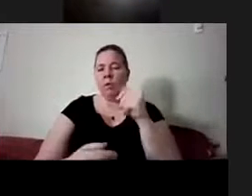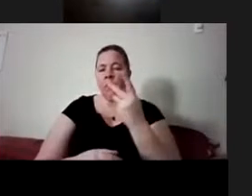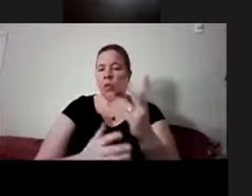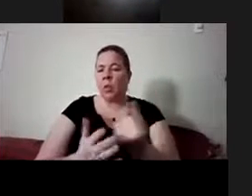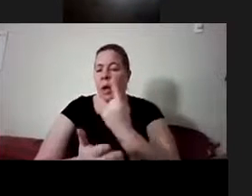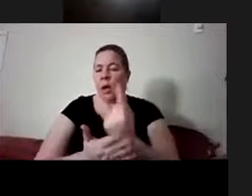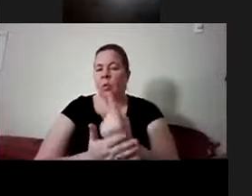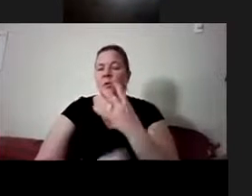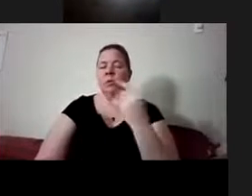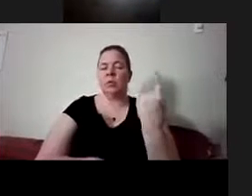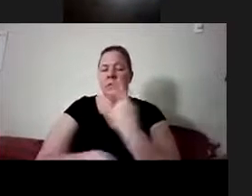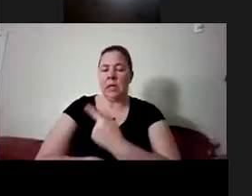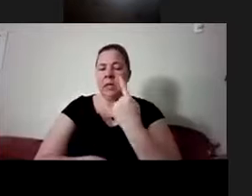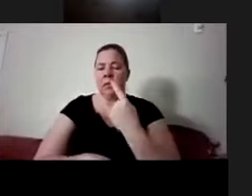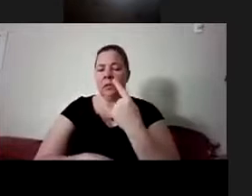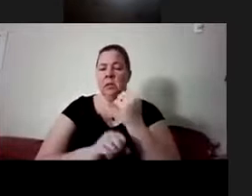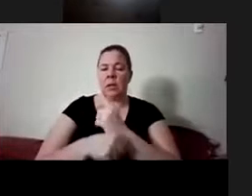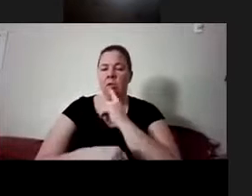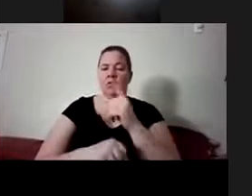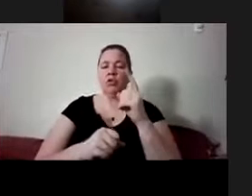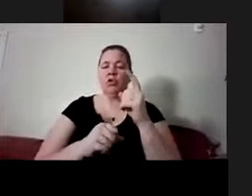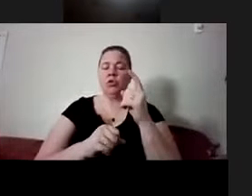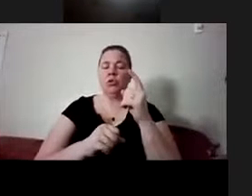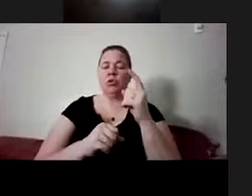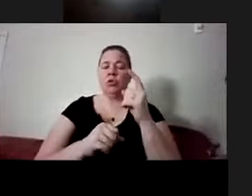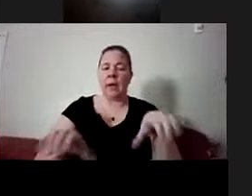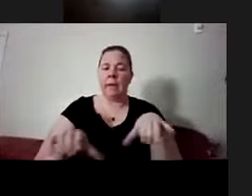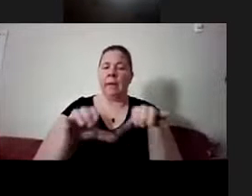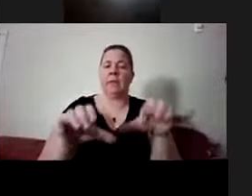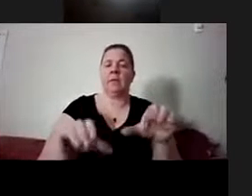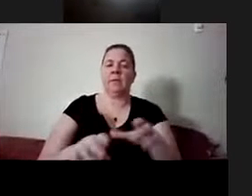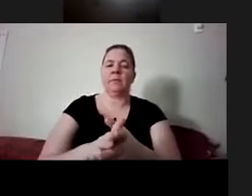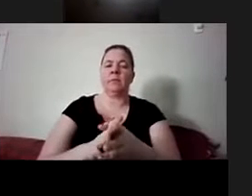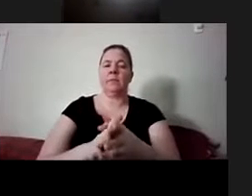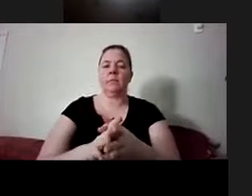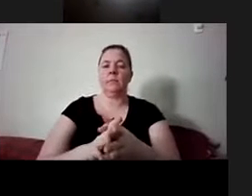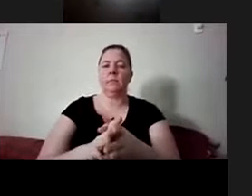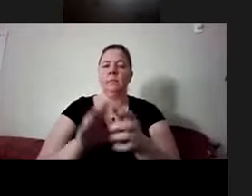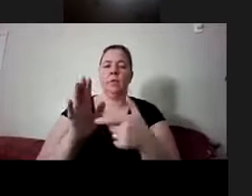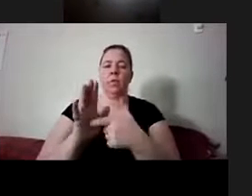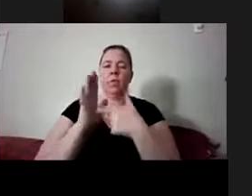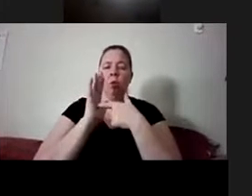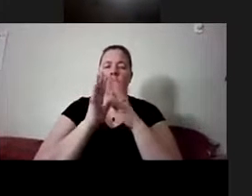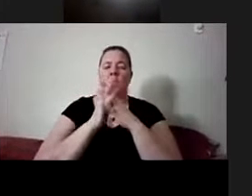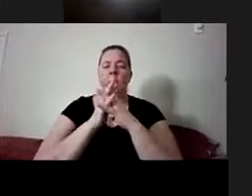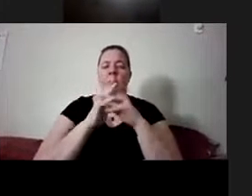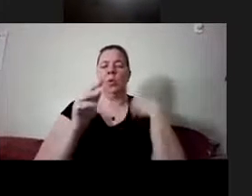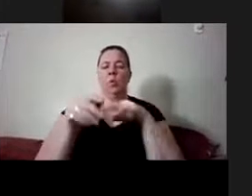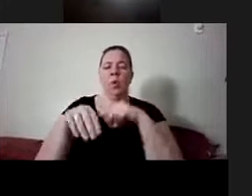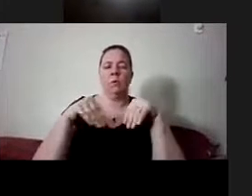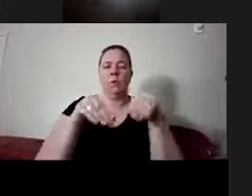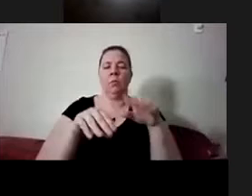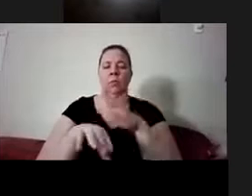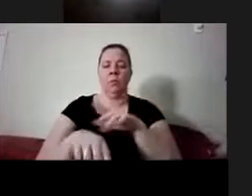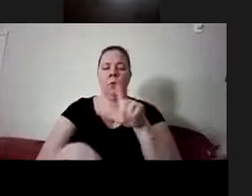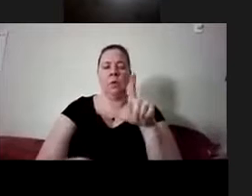or days to make sure that you activate it like the other payment methods do require. We're gonna move on to